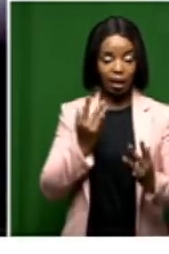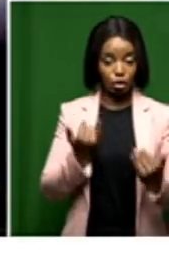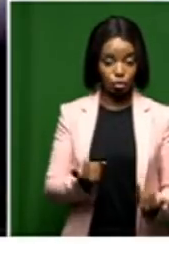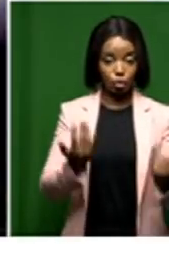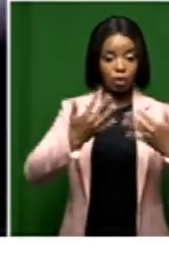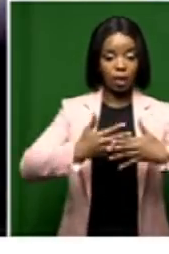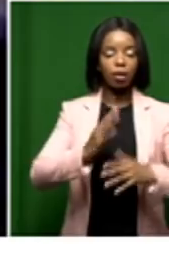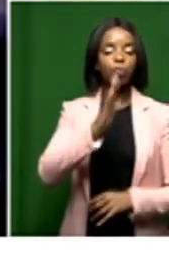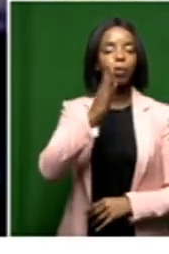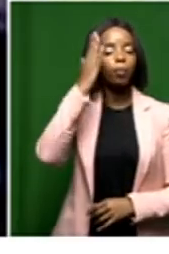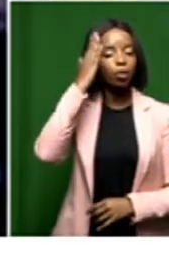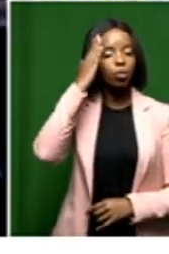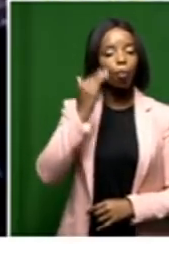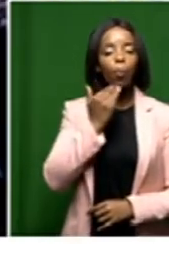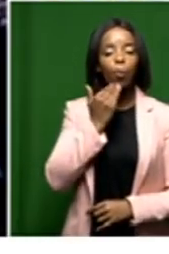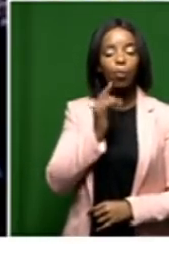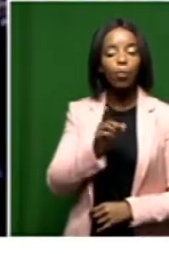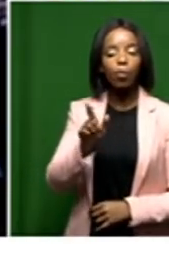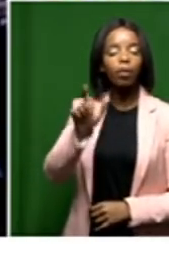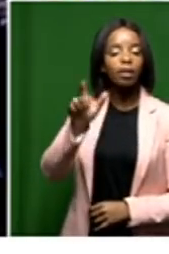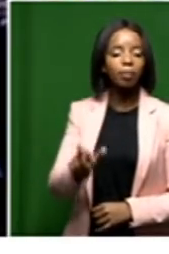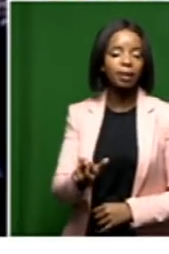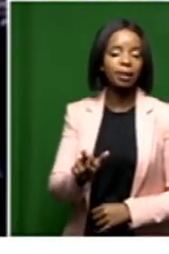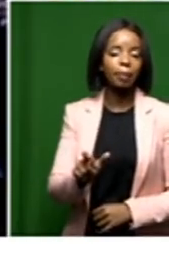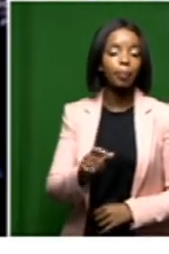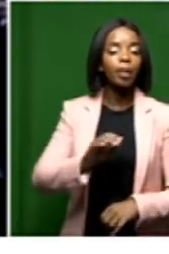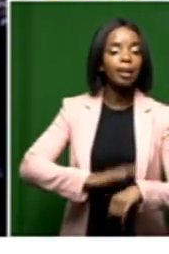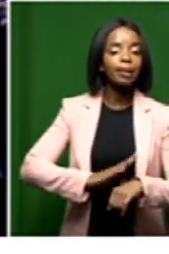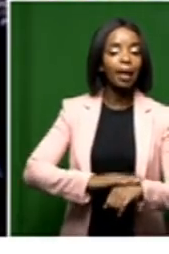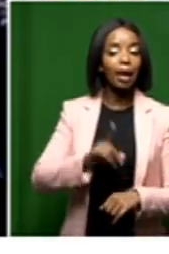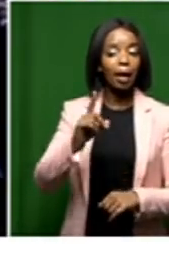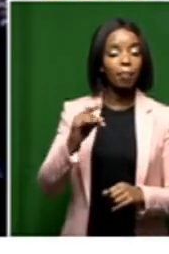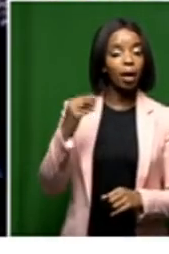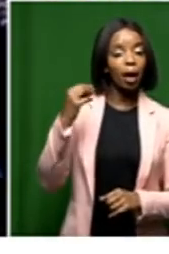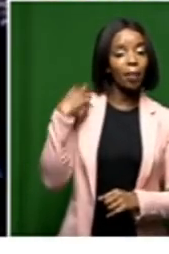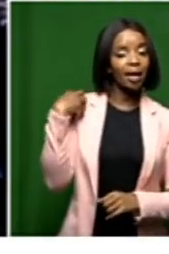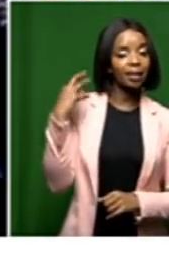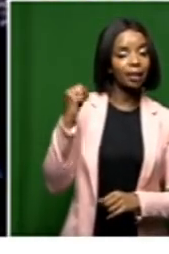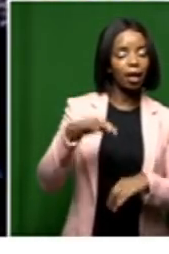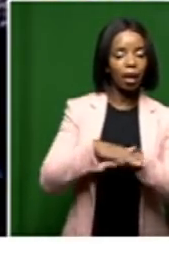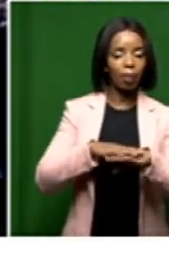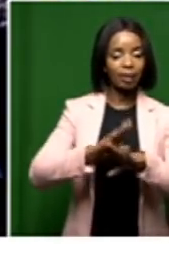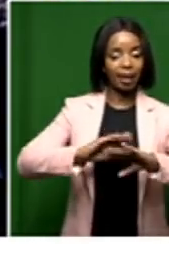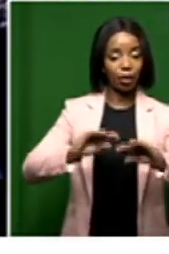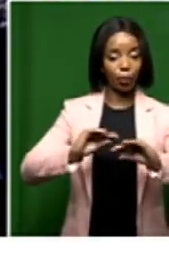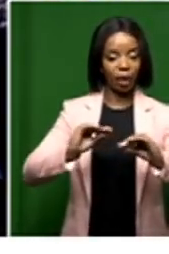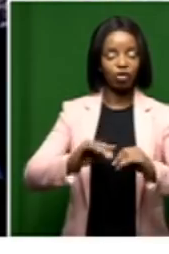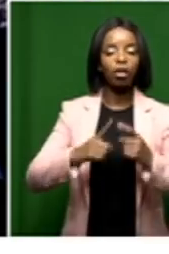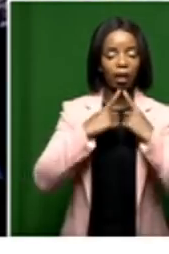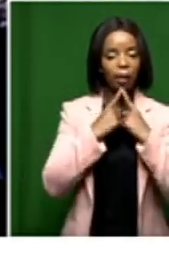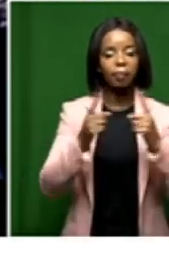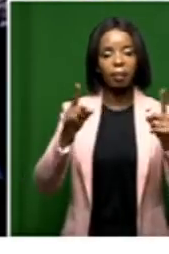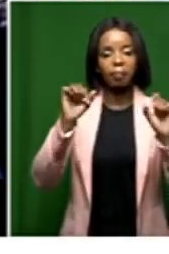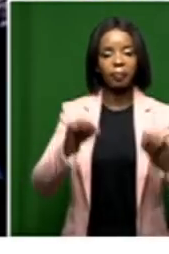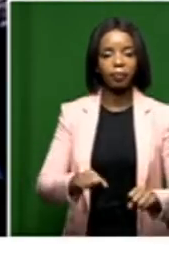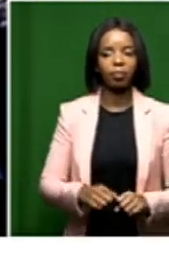tonight at 6 after, during that announcement by the Minister of Basic Education. But a lot of the, the funniest part is when you